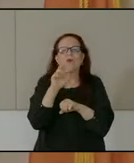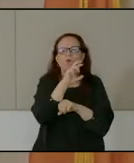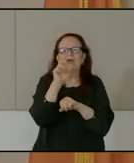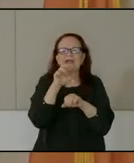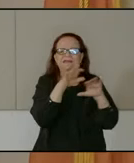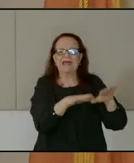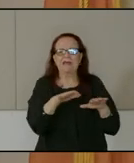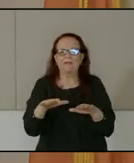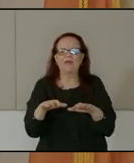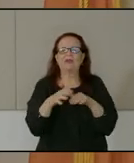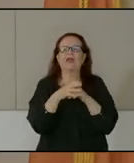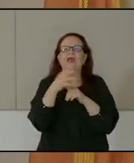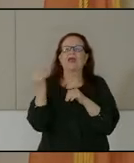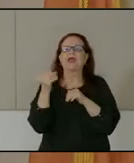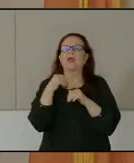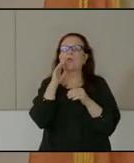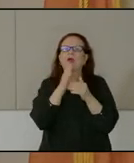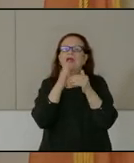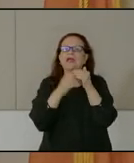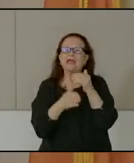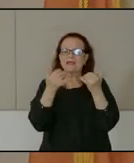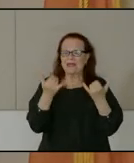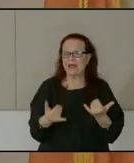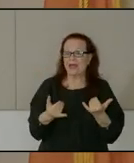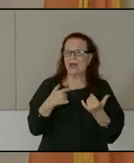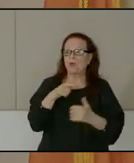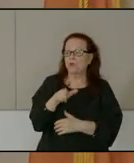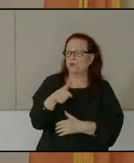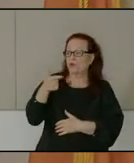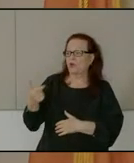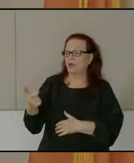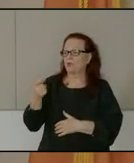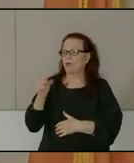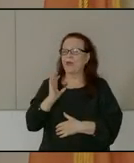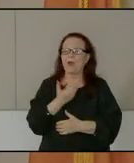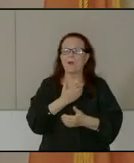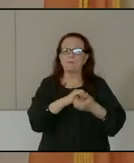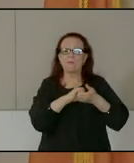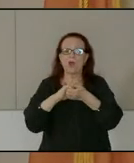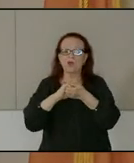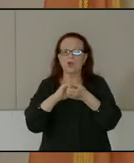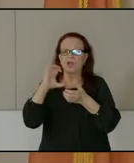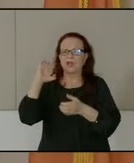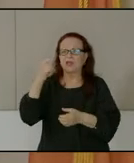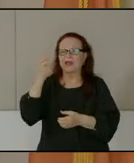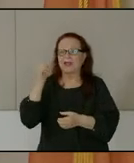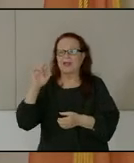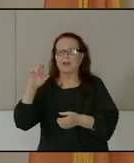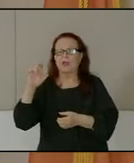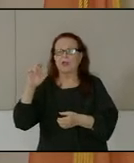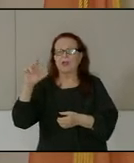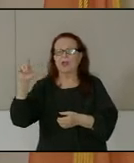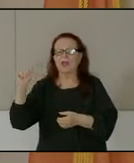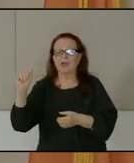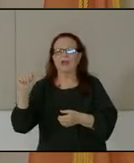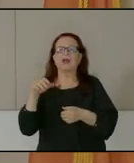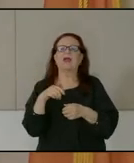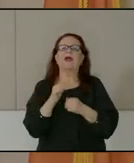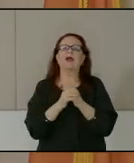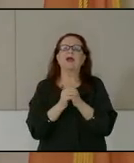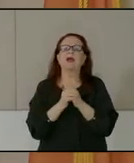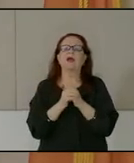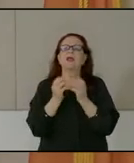And what I'll end with before turning it over to our partners here at CHIRLA is that there are so